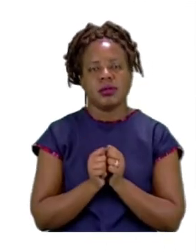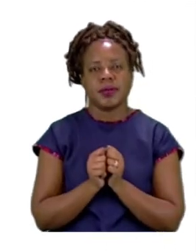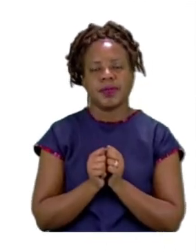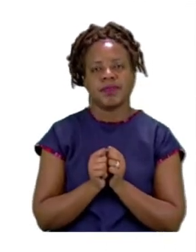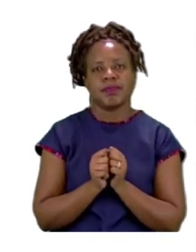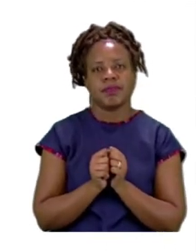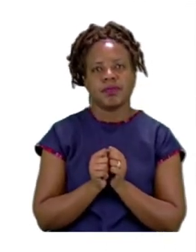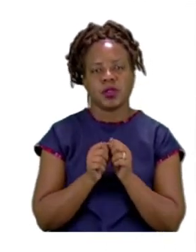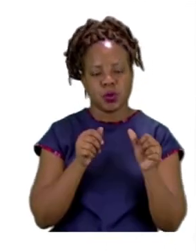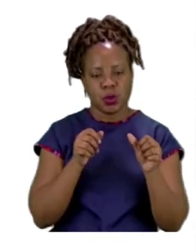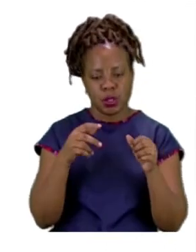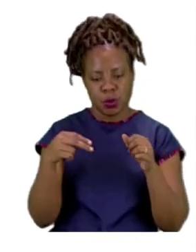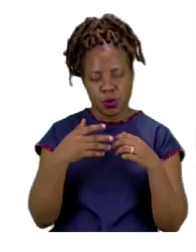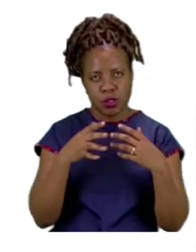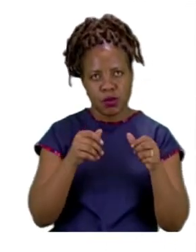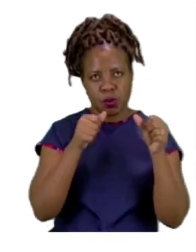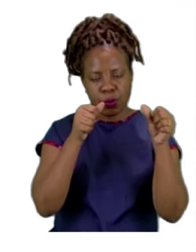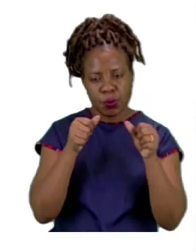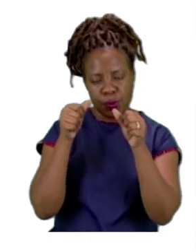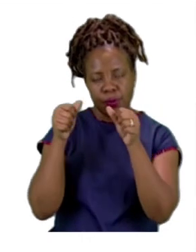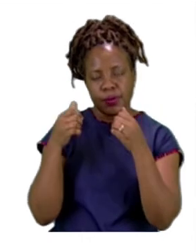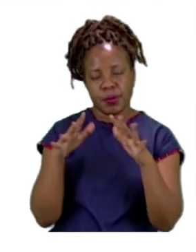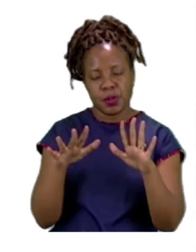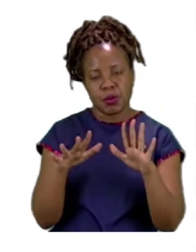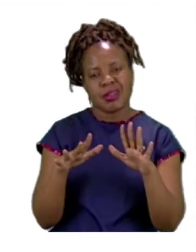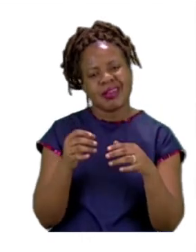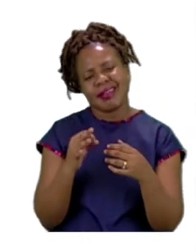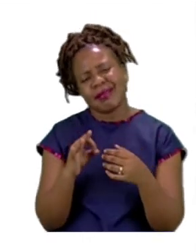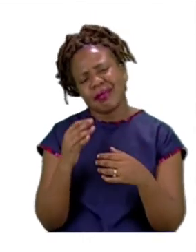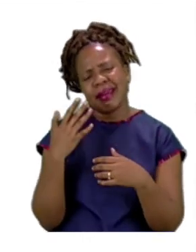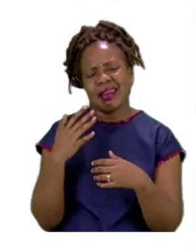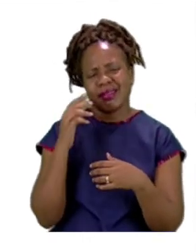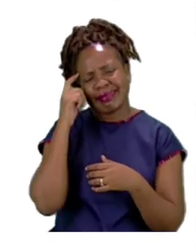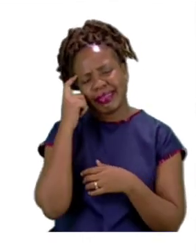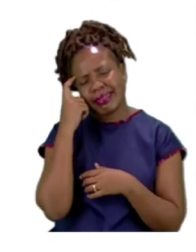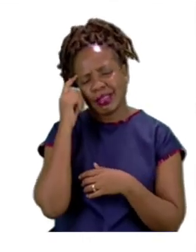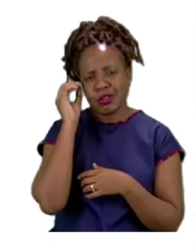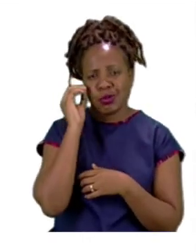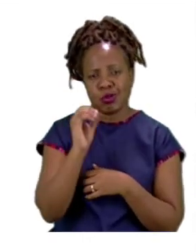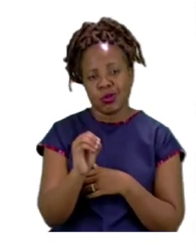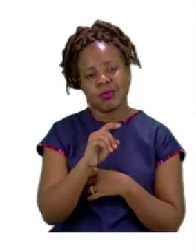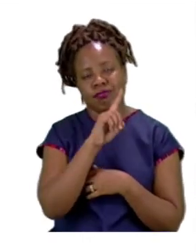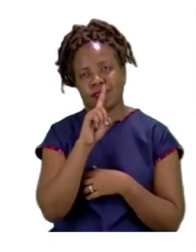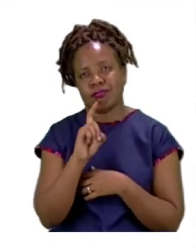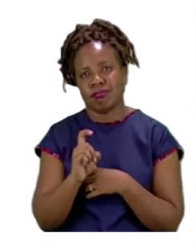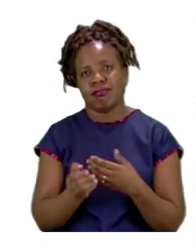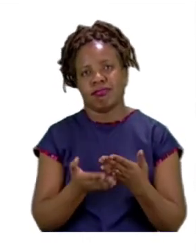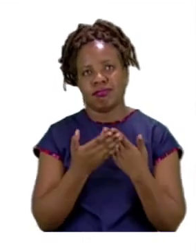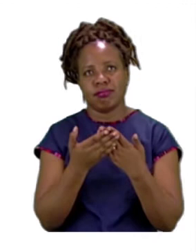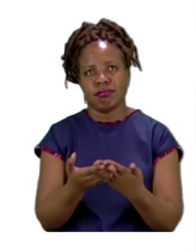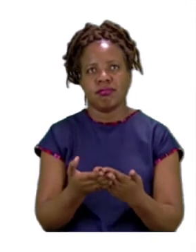if you're not sure, you can ask for help, but I'm pretty sure this is very easy. Our 3D shapes that we can see